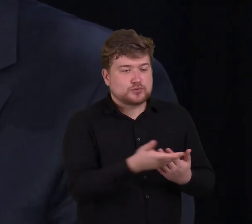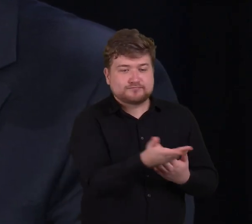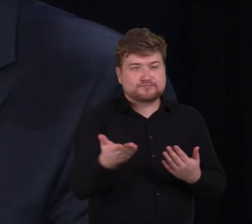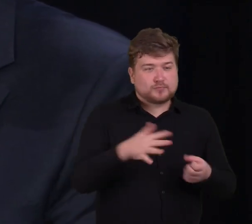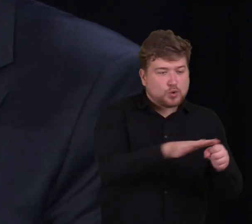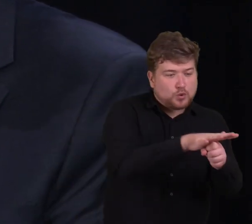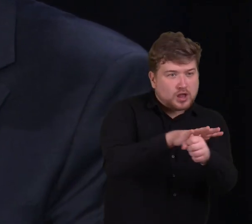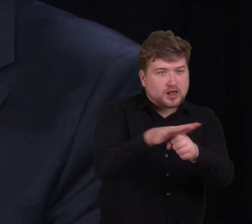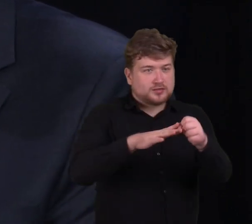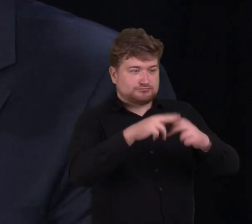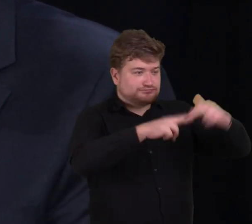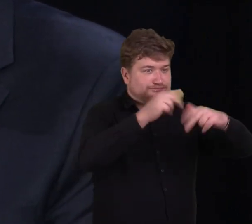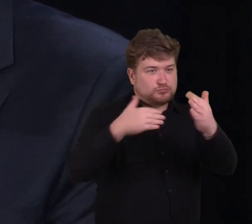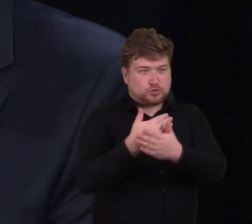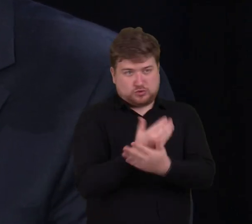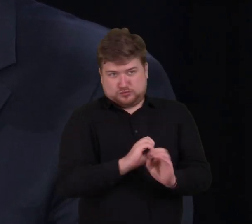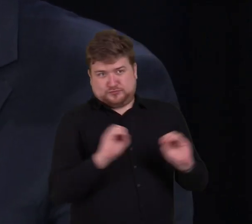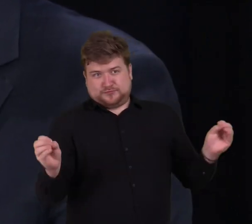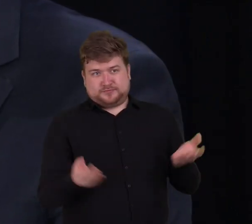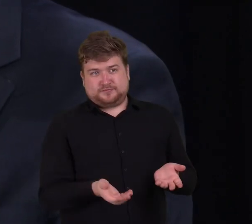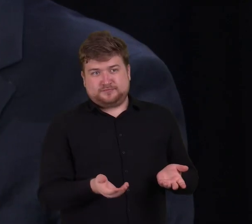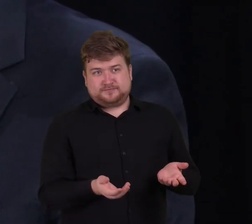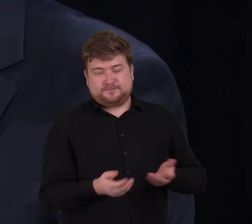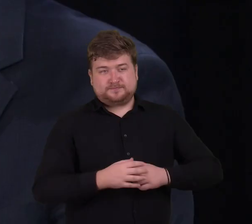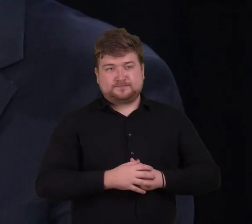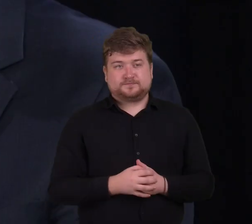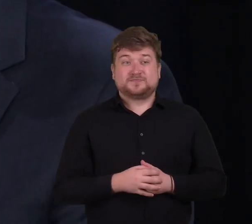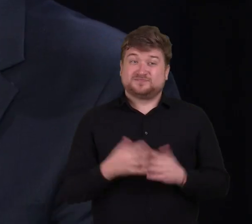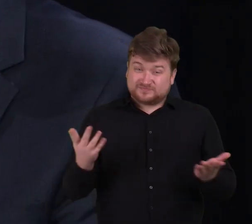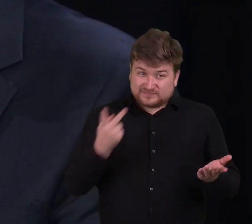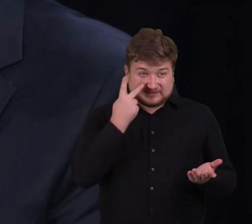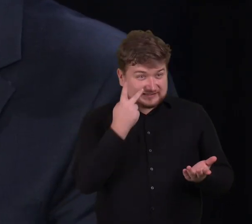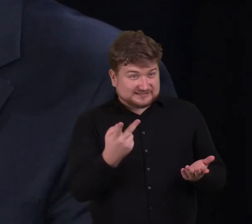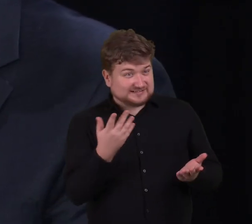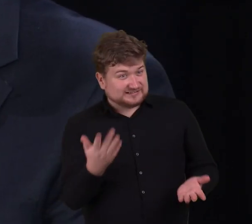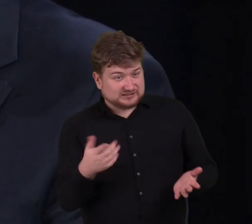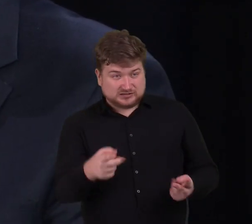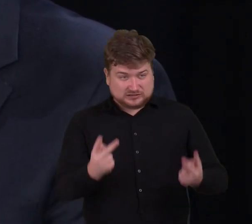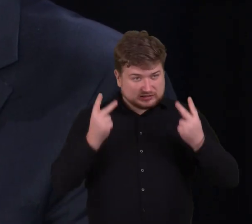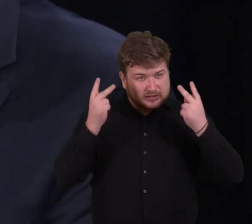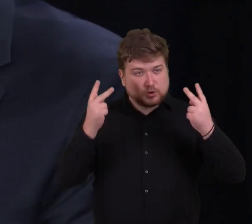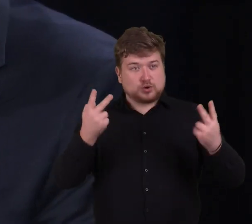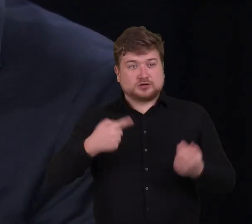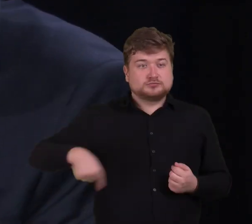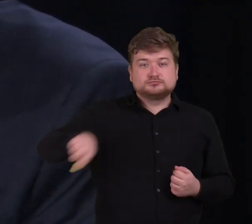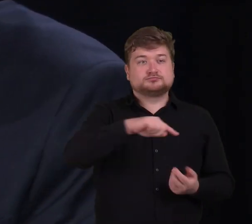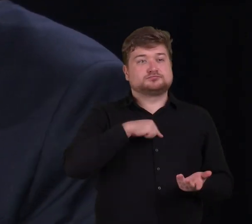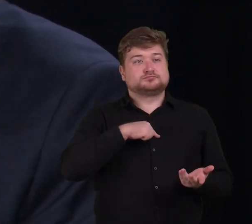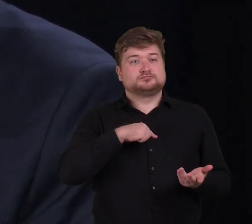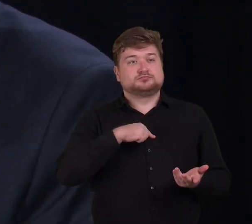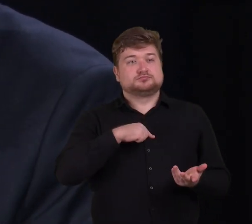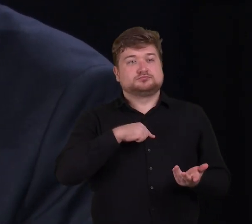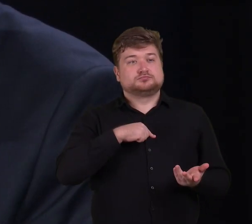those who really are responsible for the European Union staying competitive in a global scale.